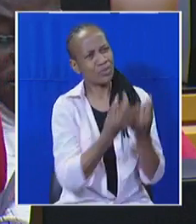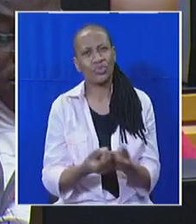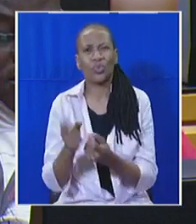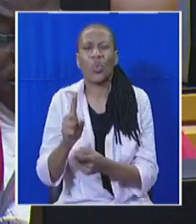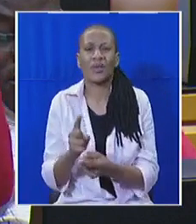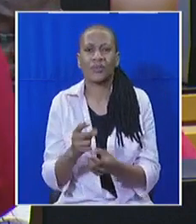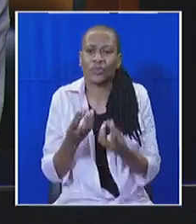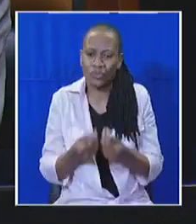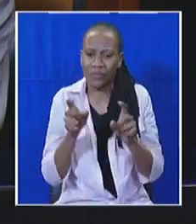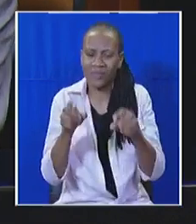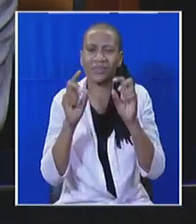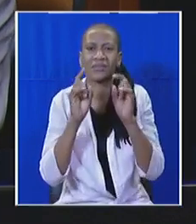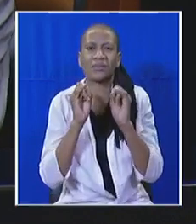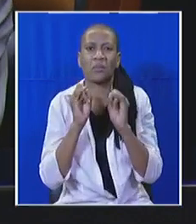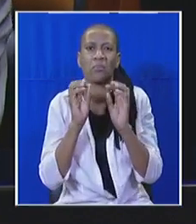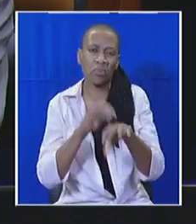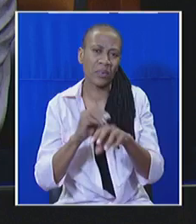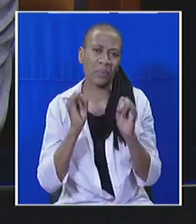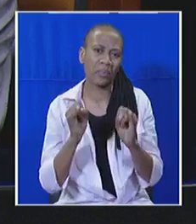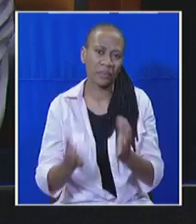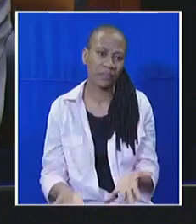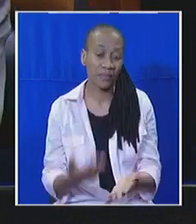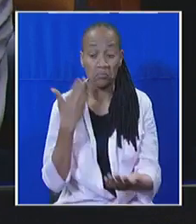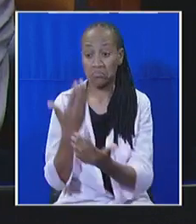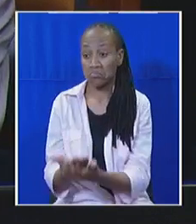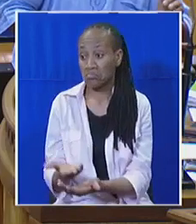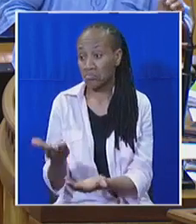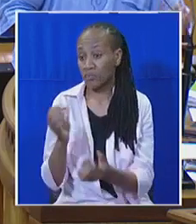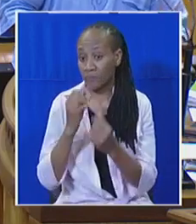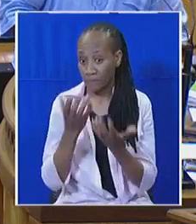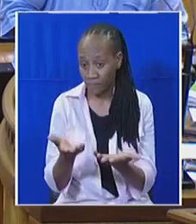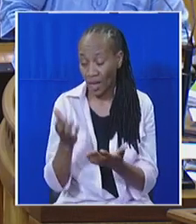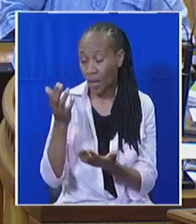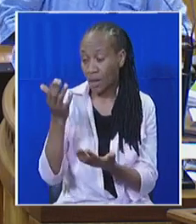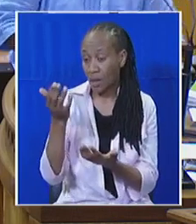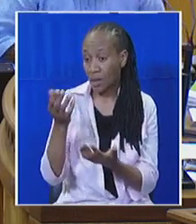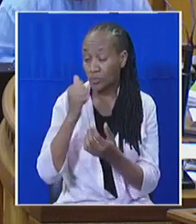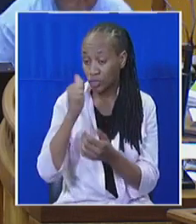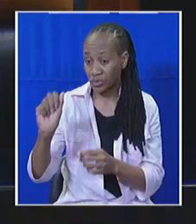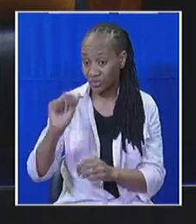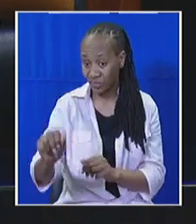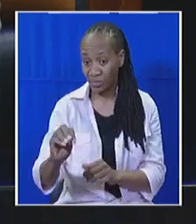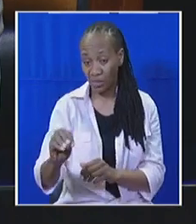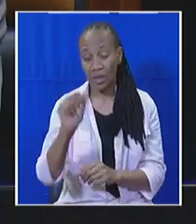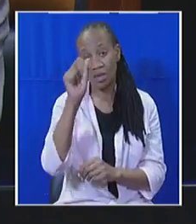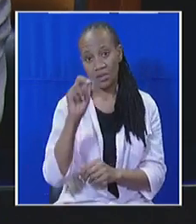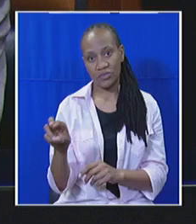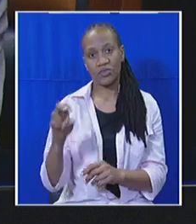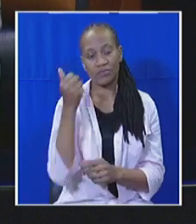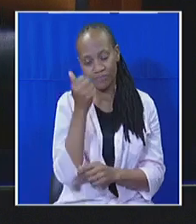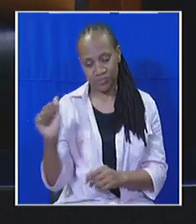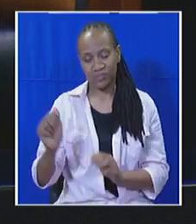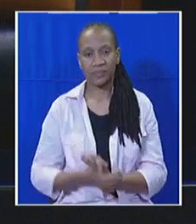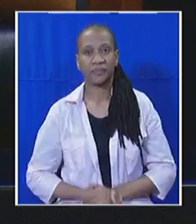so move. I now put the motion. Are there any objections? The ANC objects. Objection. The motion is not agreed to.